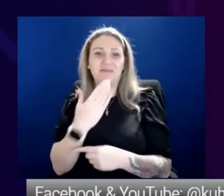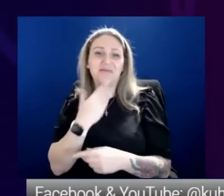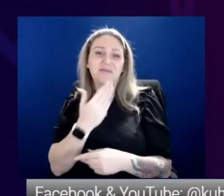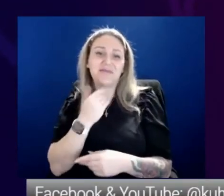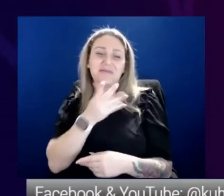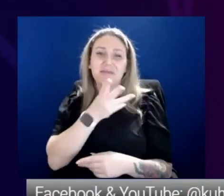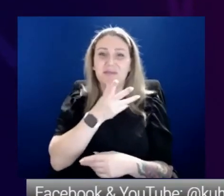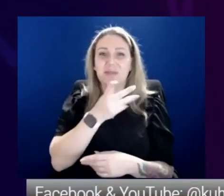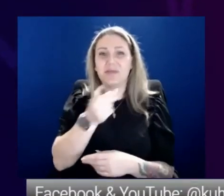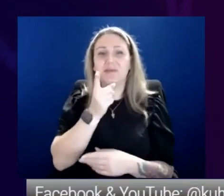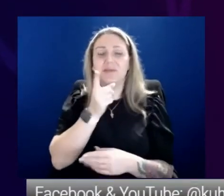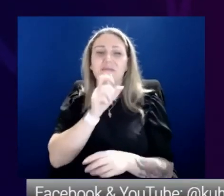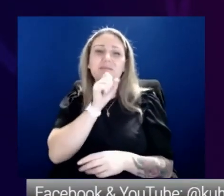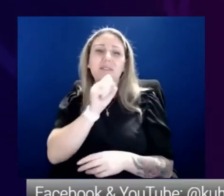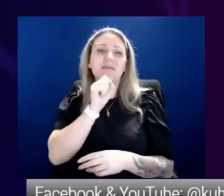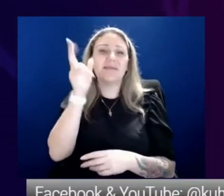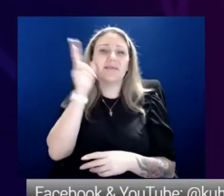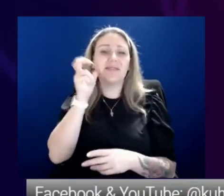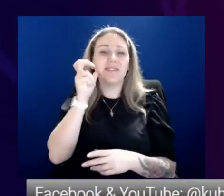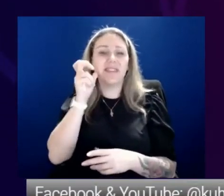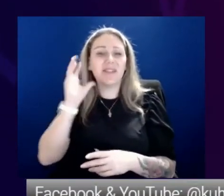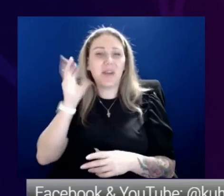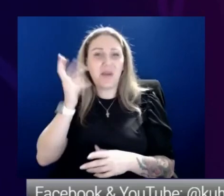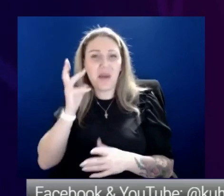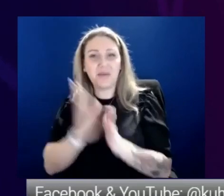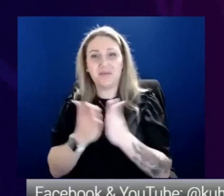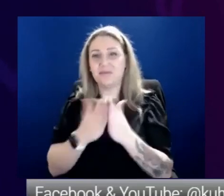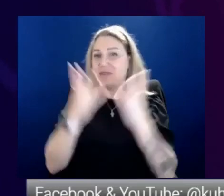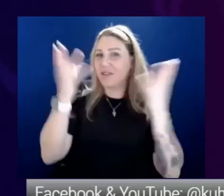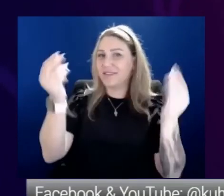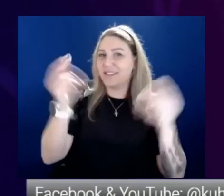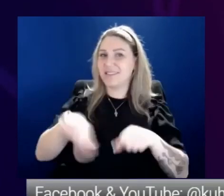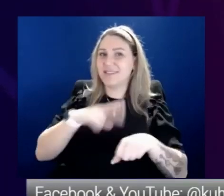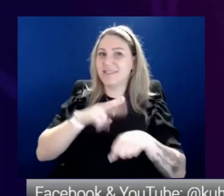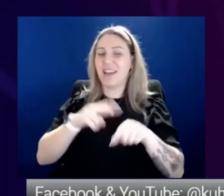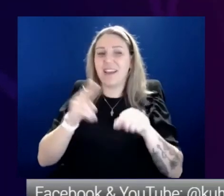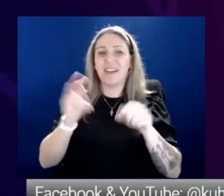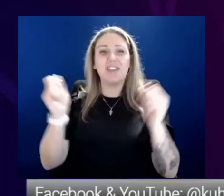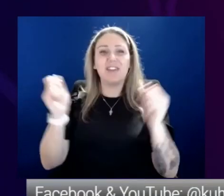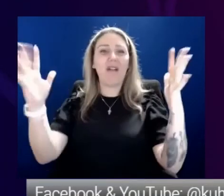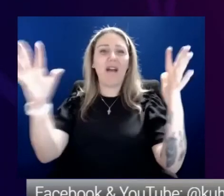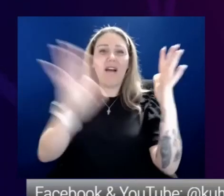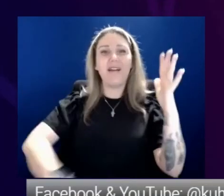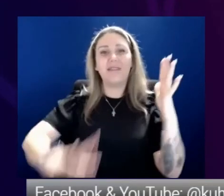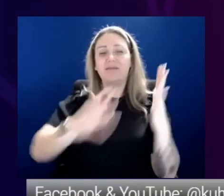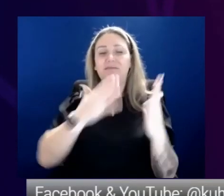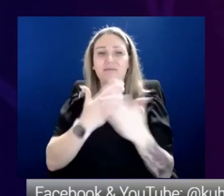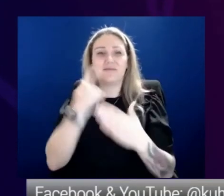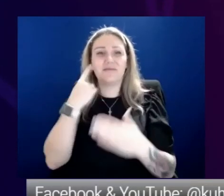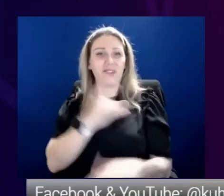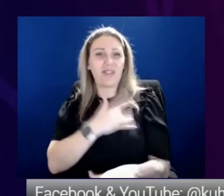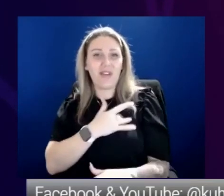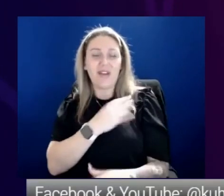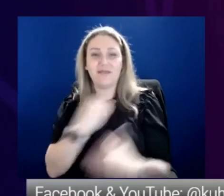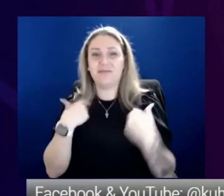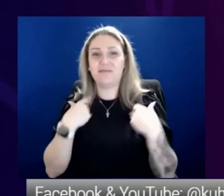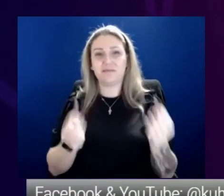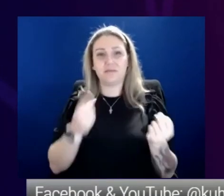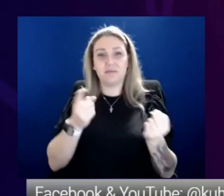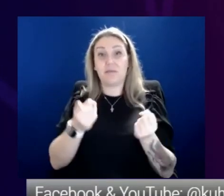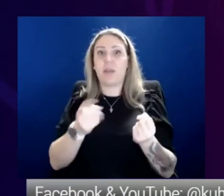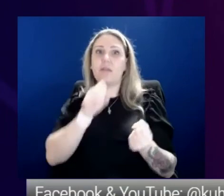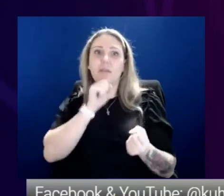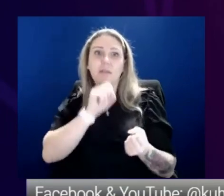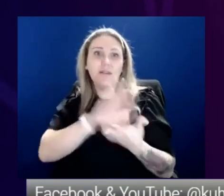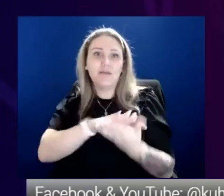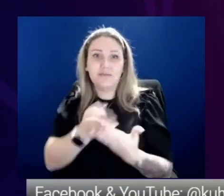listening to audiobooks, getting outside in nature with her children. That's so good for the heart and for the health. And she loves baking. So Morgan, are you